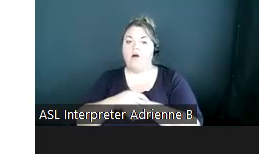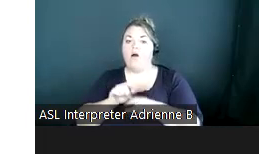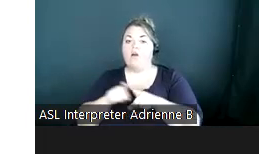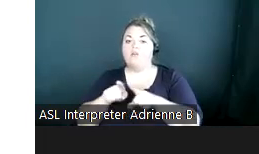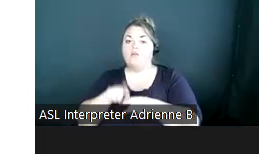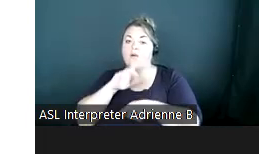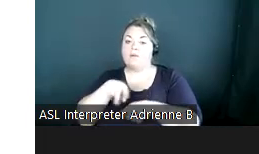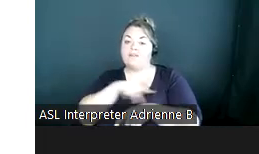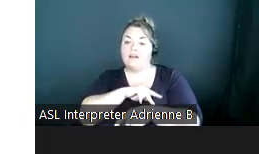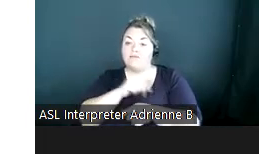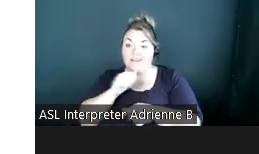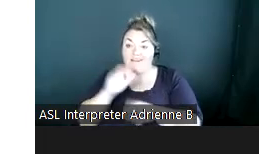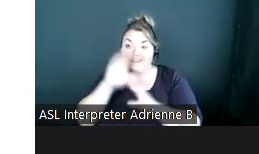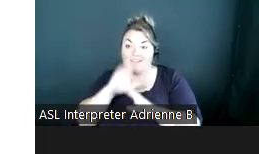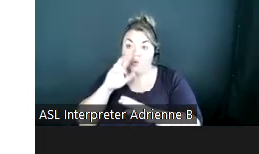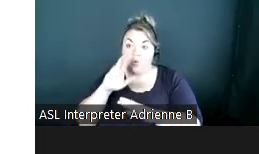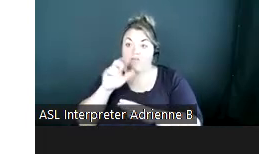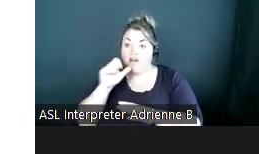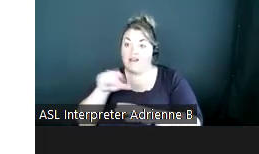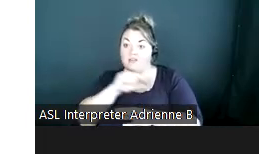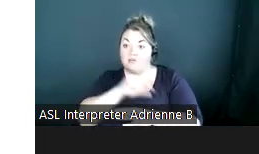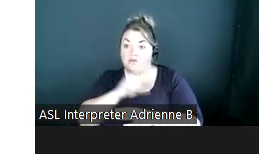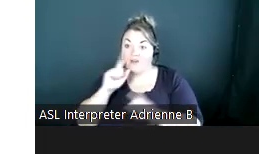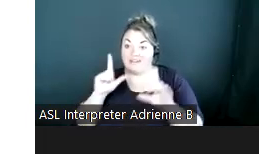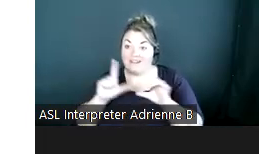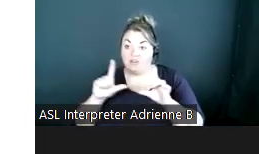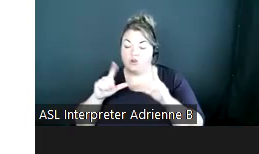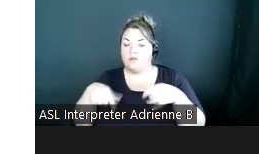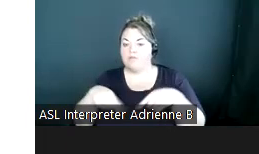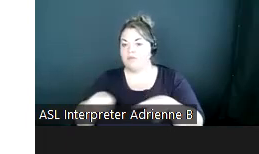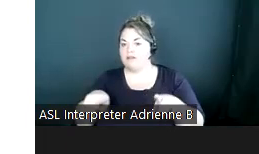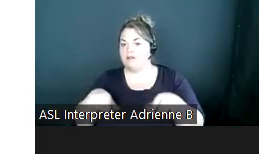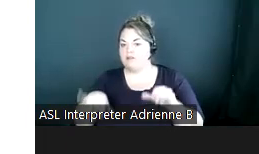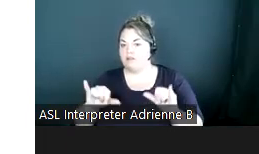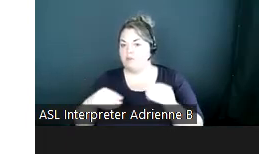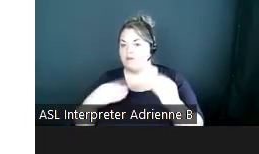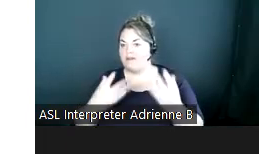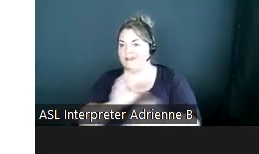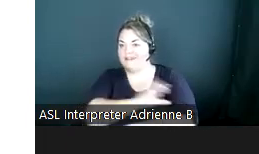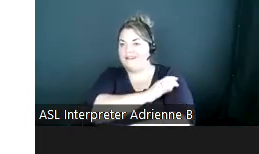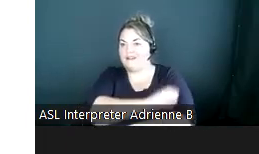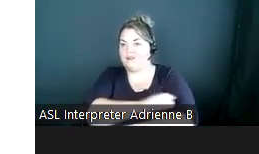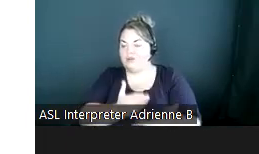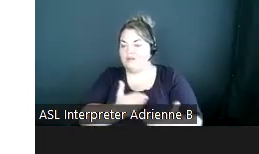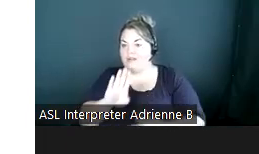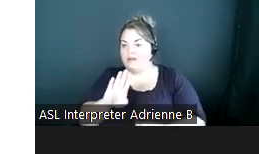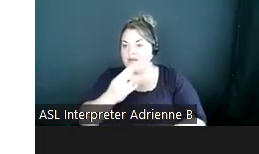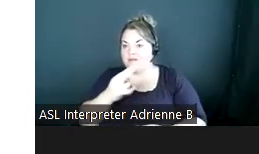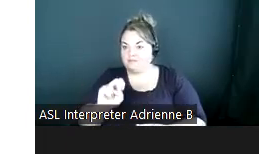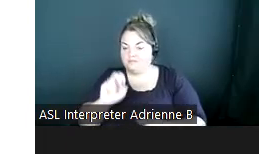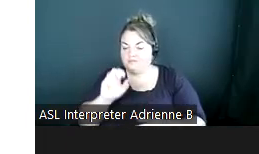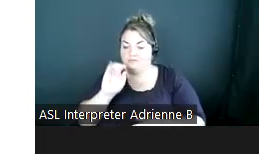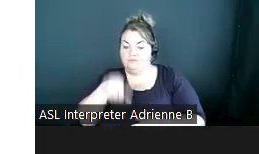not seeking or not eligible for licensure, but they're still providing clinical services at that BHE. So these